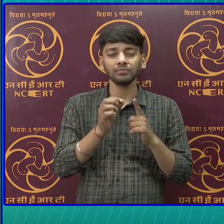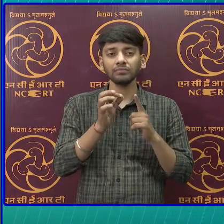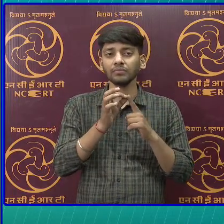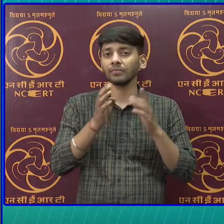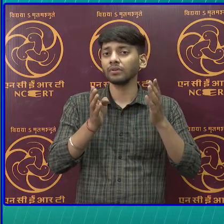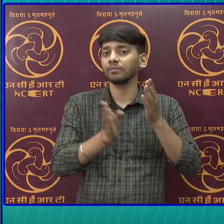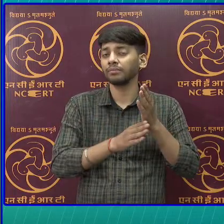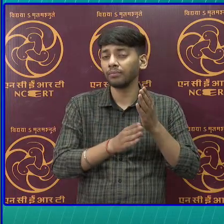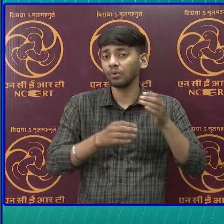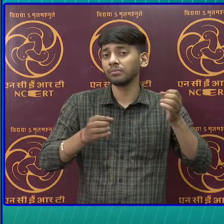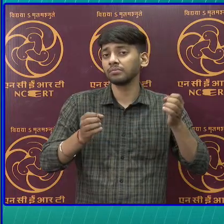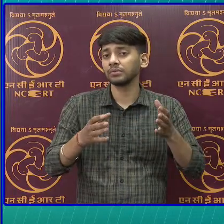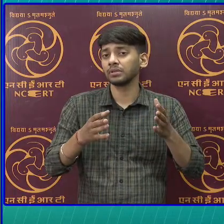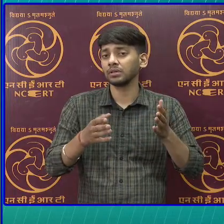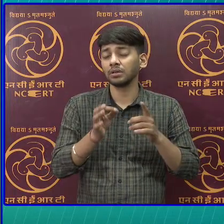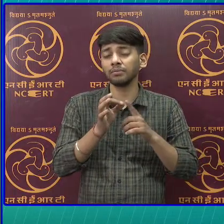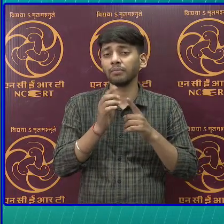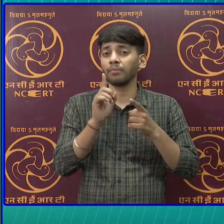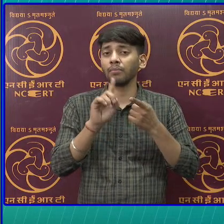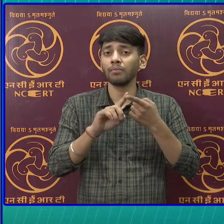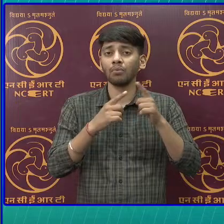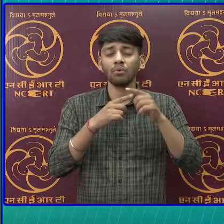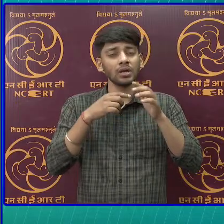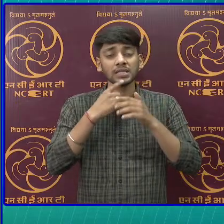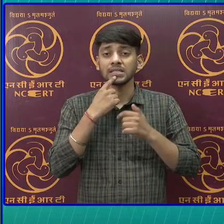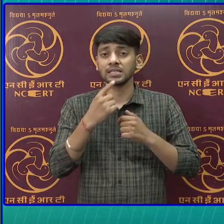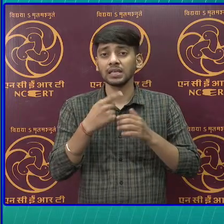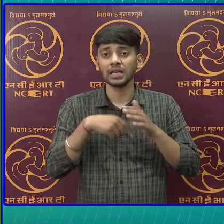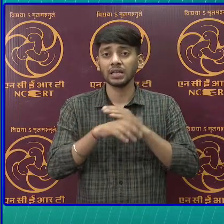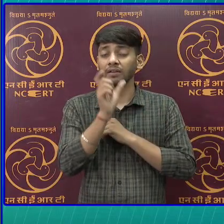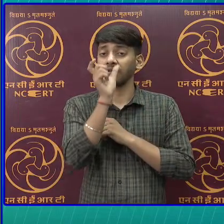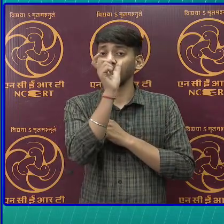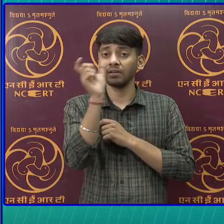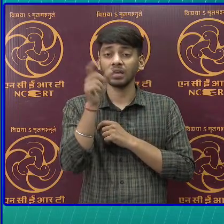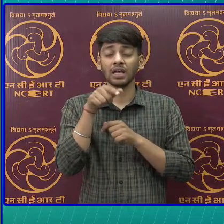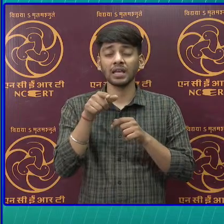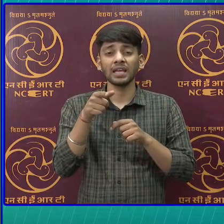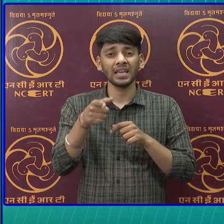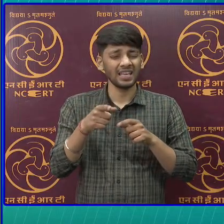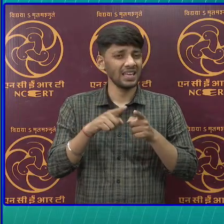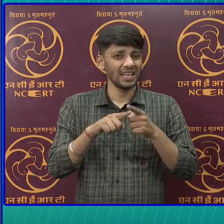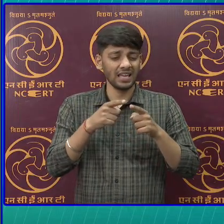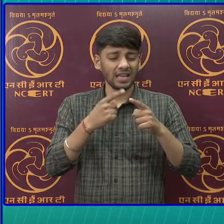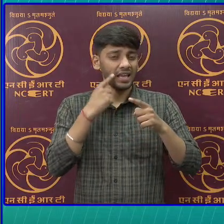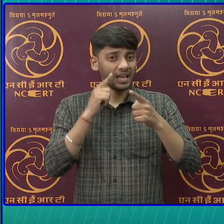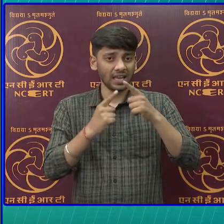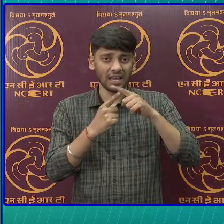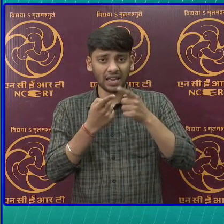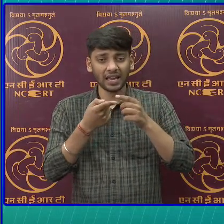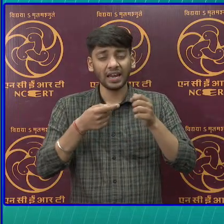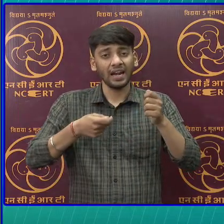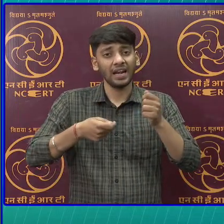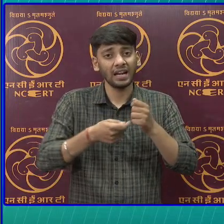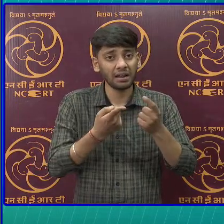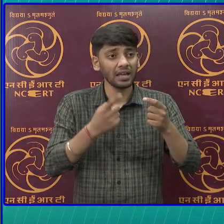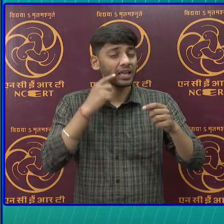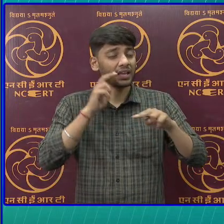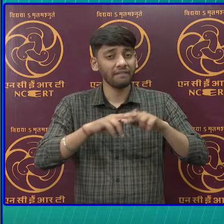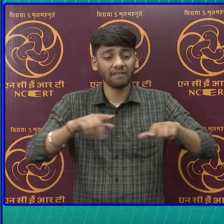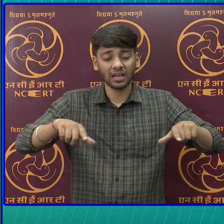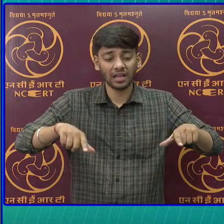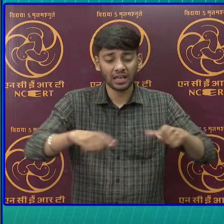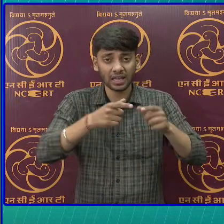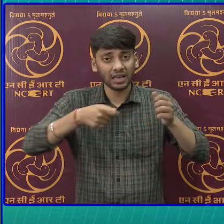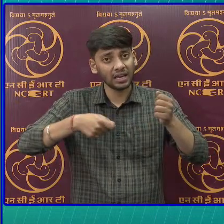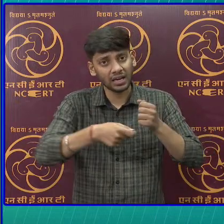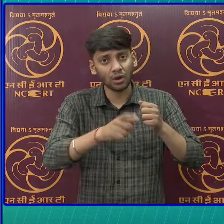will discuss it. Poet says in the first stanza, "It takes much time to kill a tree, not a simple jab of the